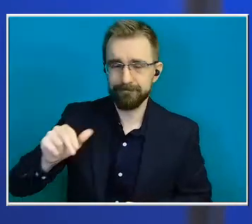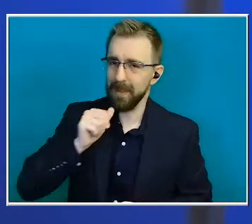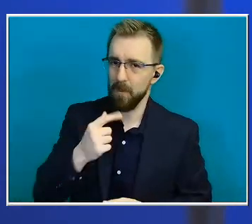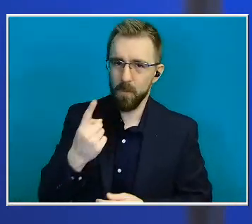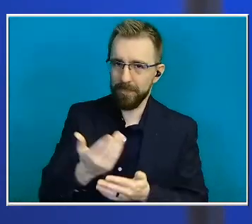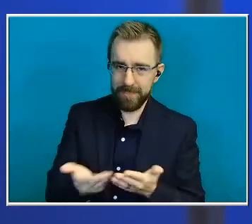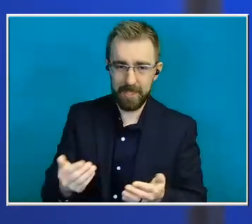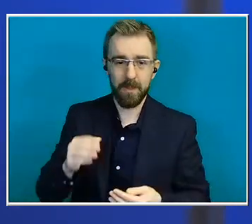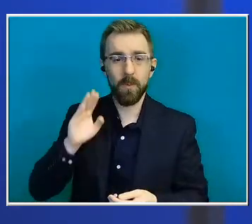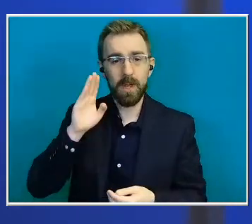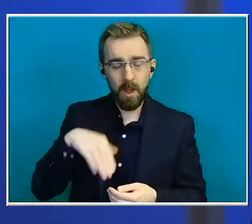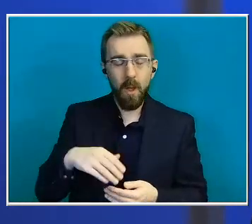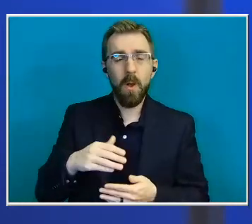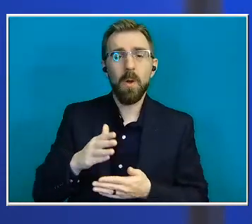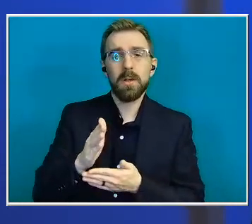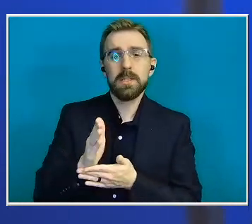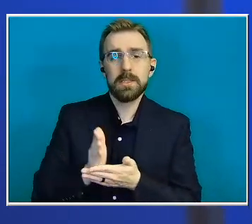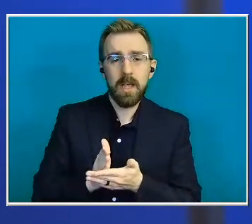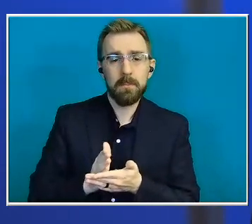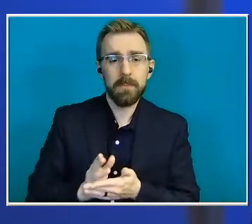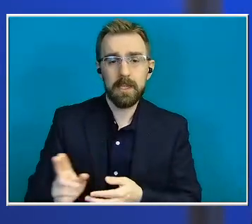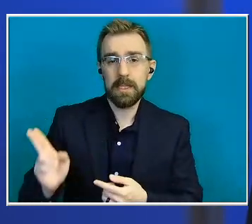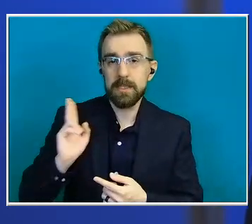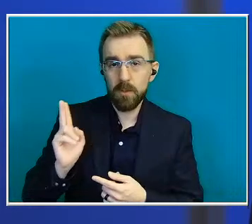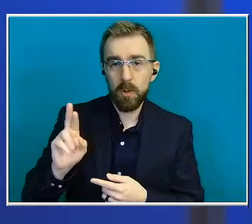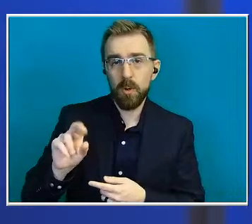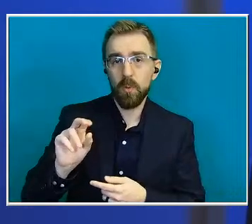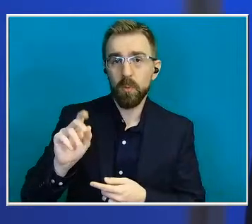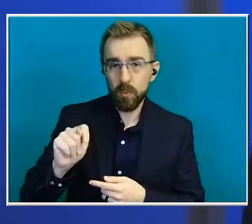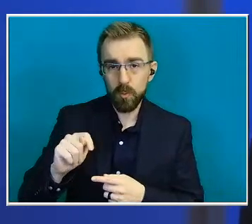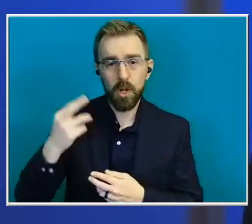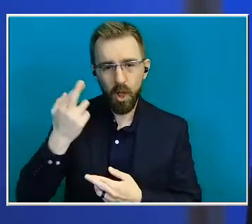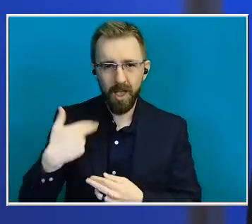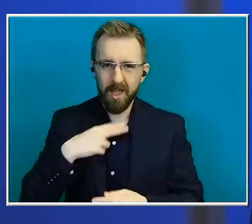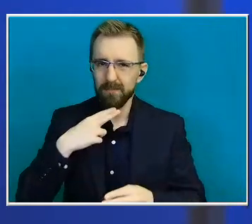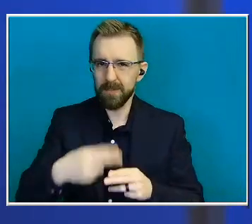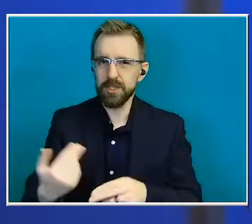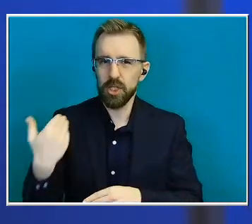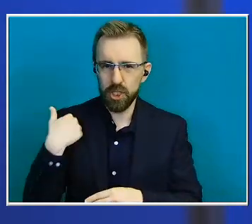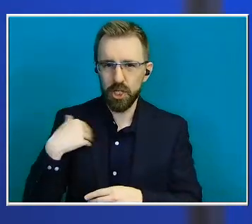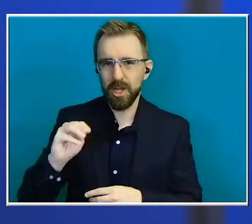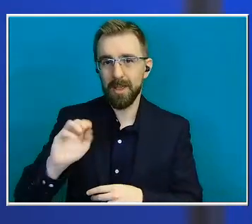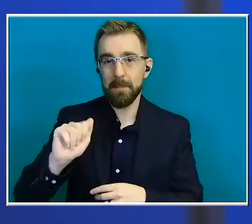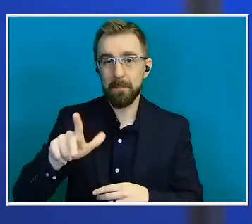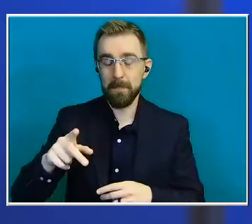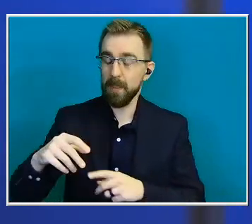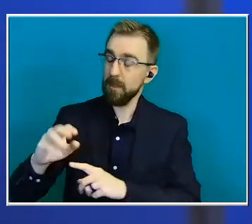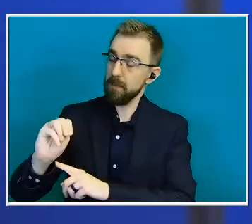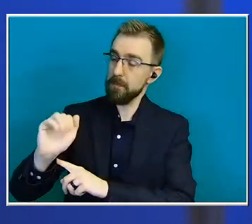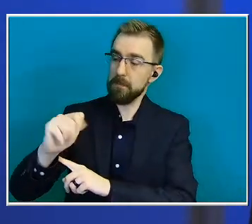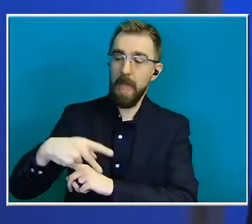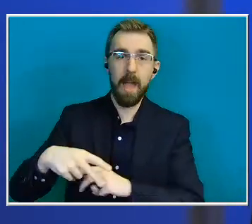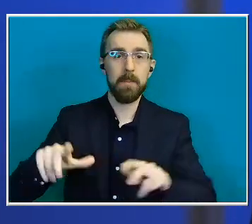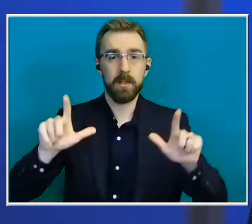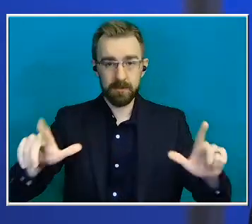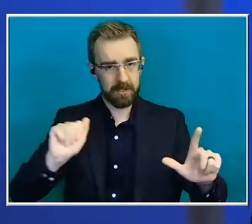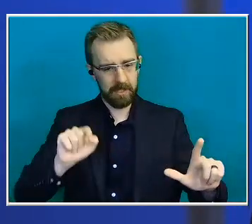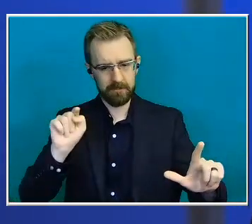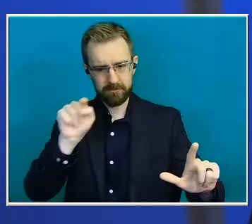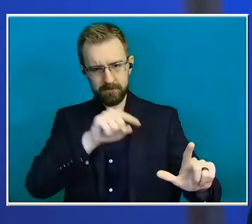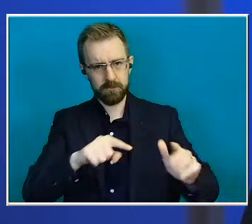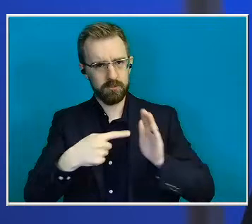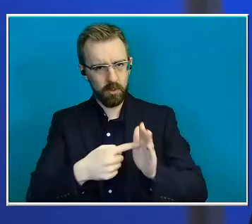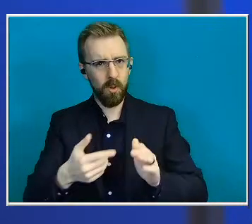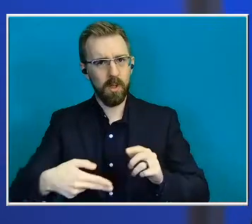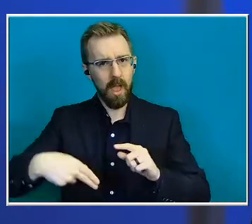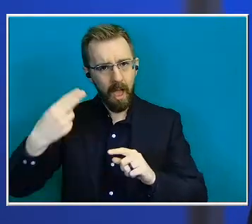some historic root causes for, I mentioned earlier, this map where we can map the neighborhoods that have the highest rates of chronic disease, the highest